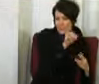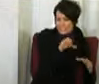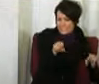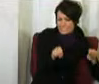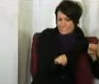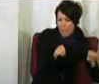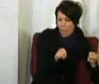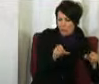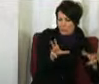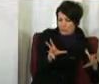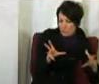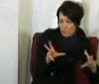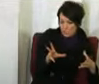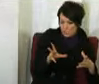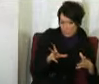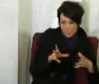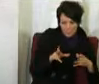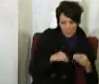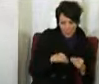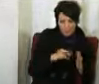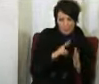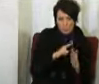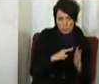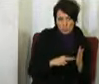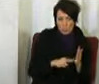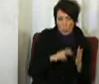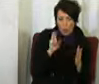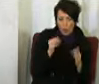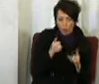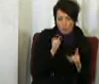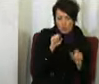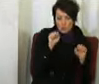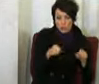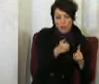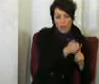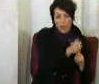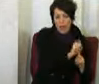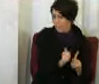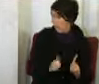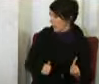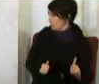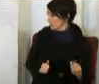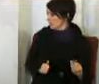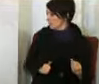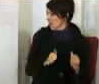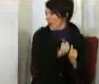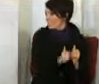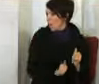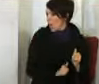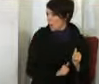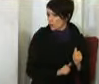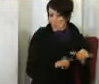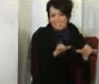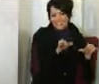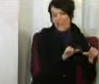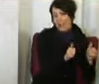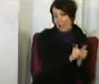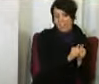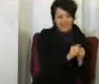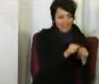accept his role, or to dodge the doubt and kind of, or with the doubt, I guess, and go another